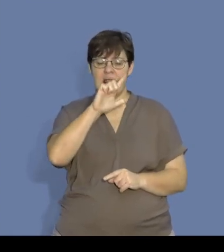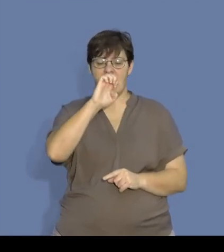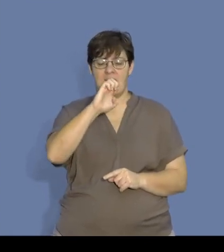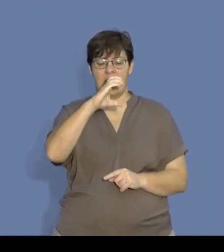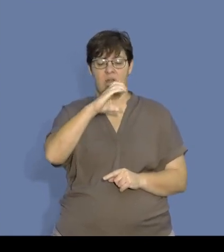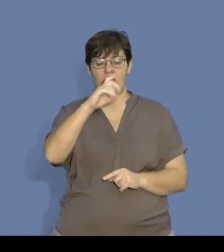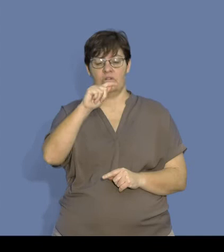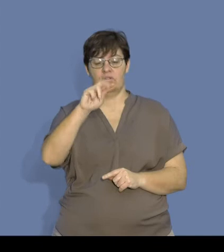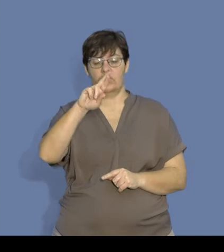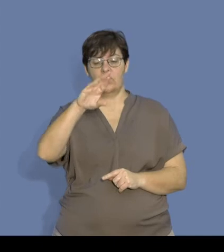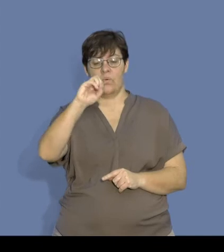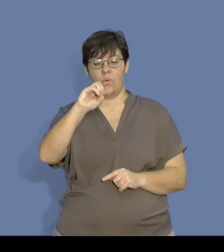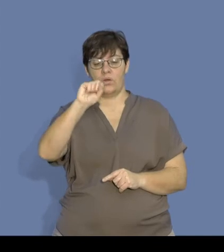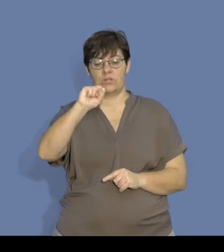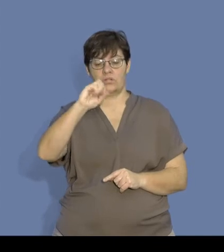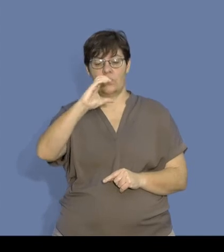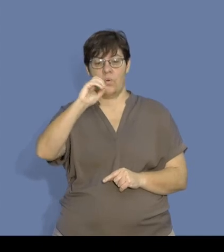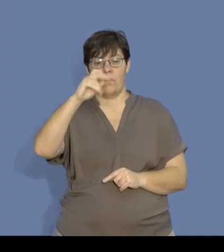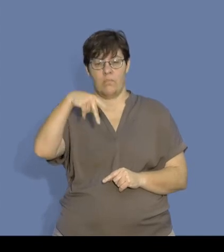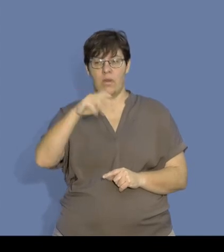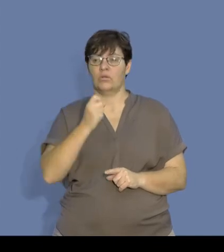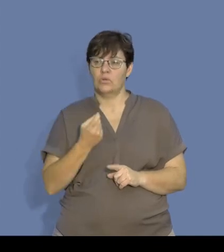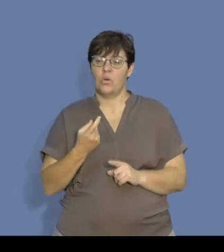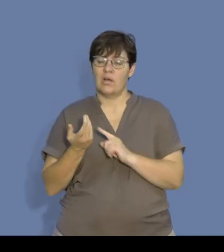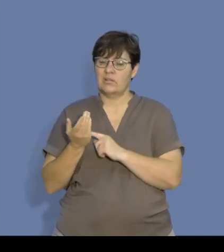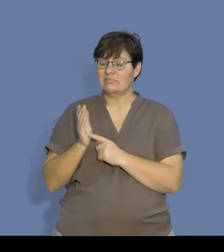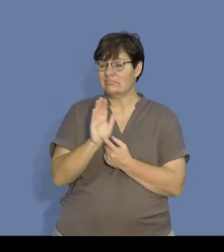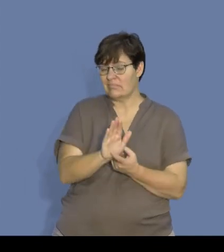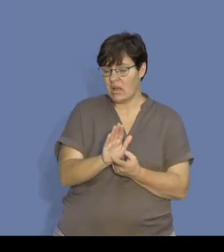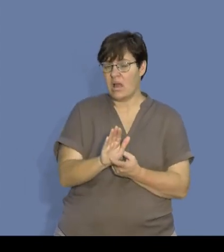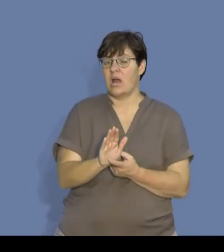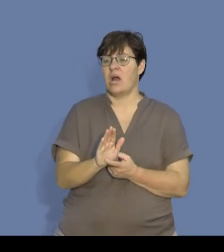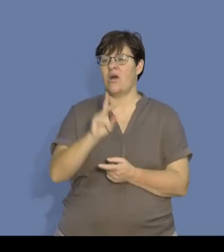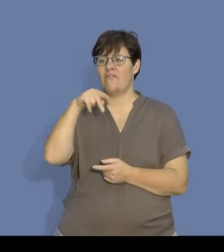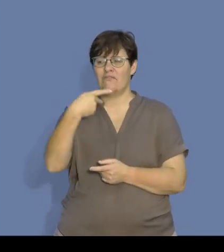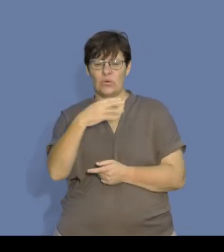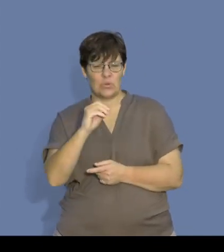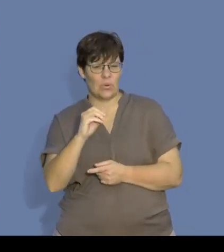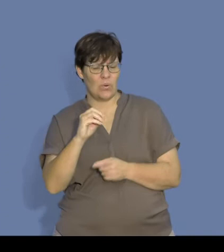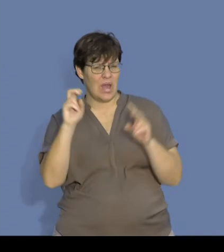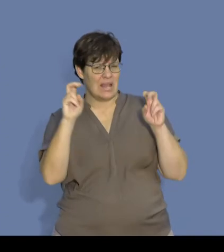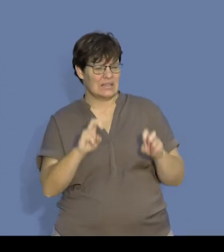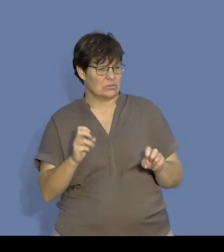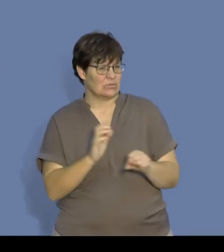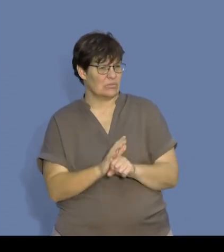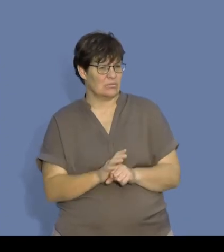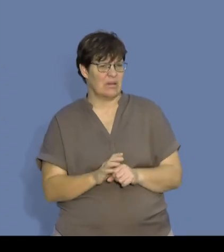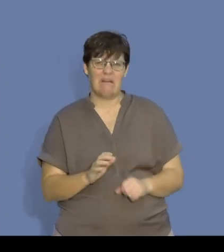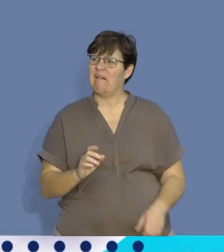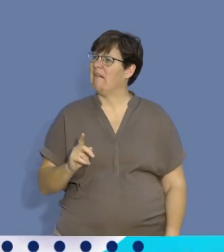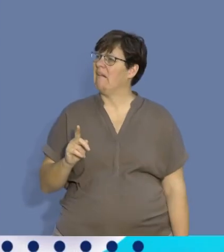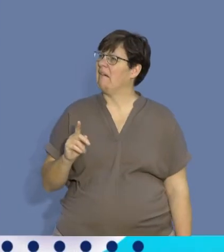electroscope to demonstrate the photoelectric effect. And now some of you are going, but Tracy, we haven't used an